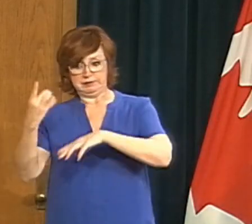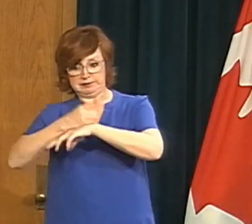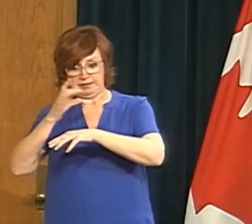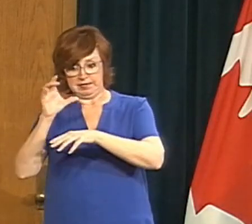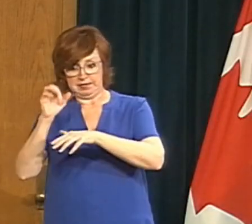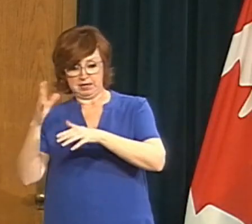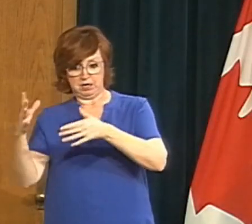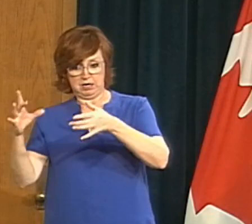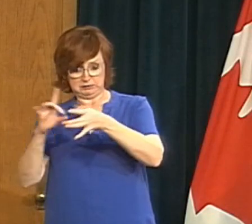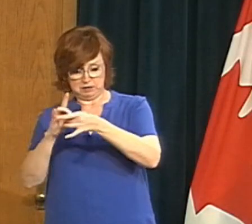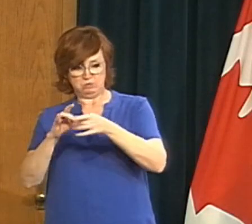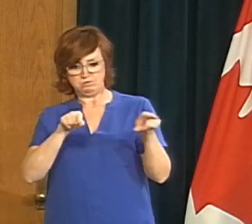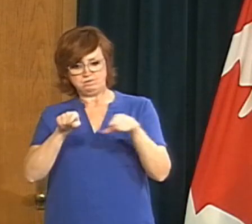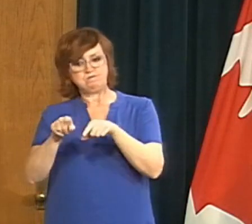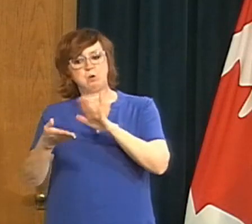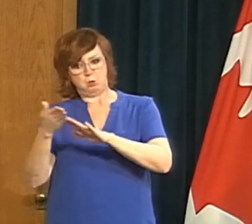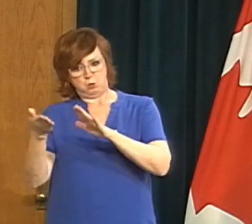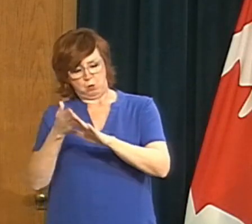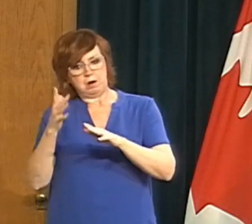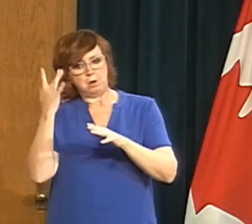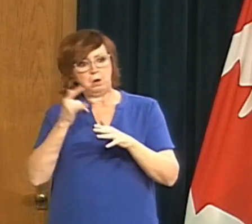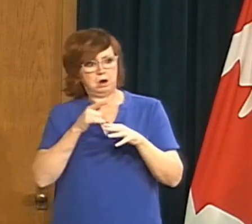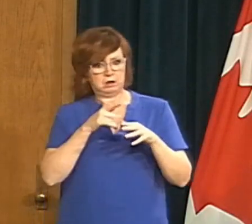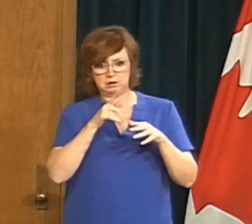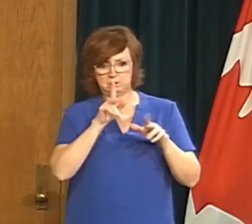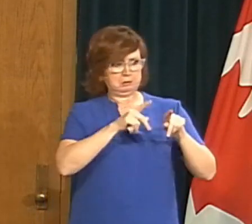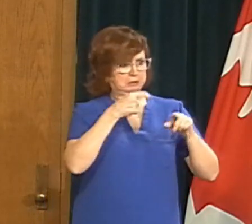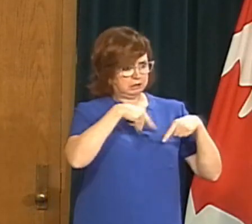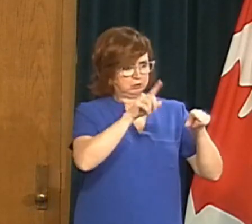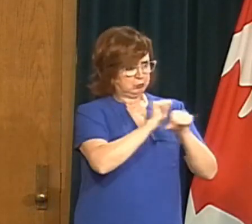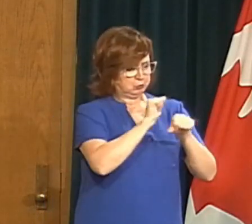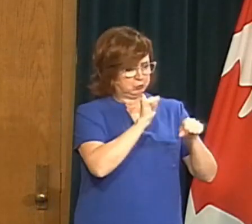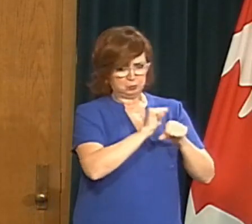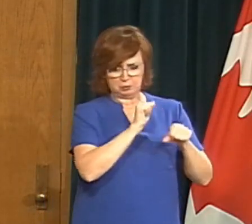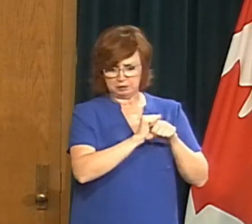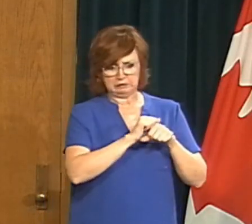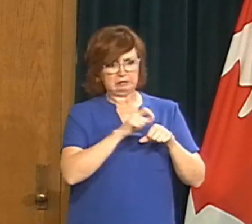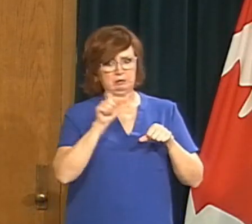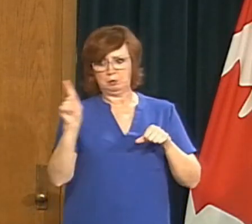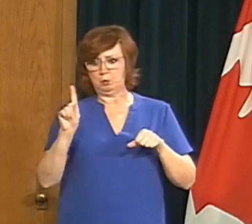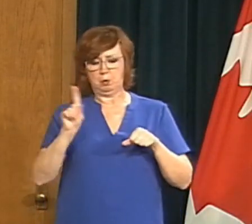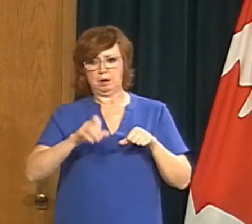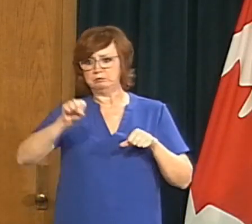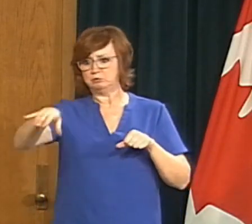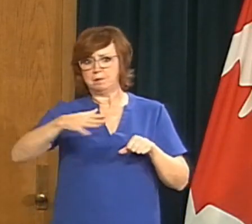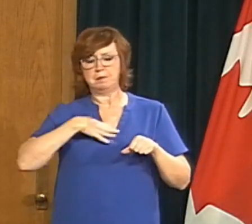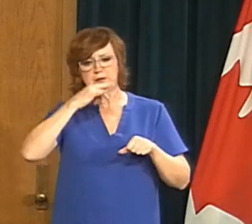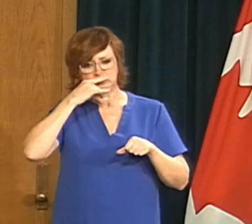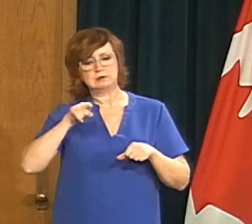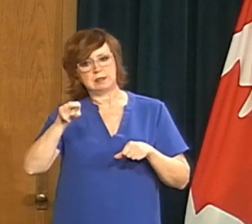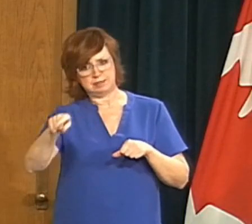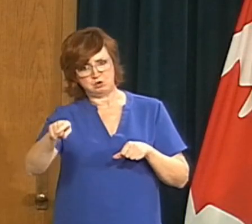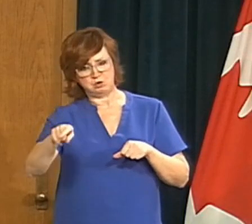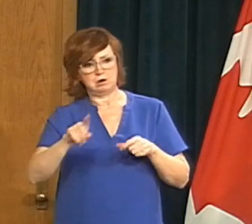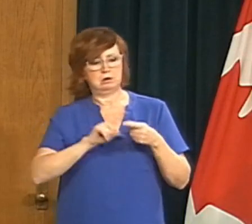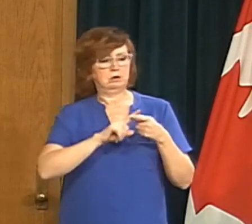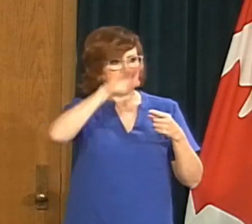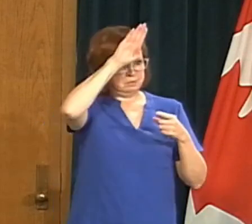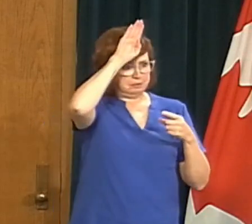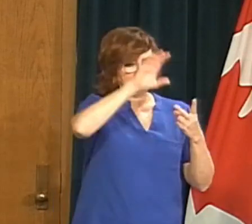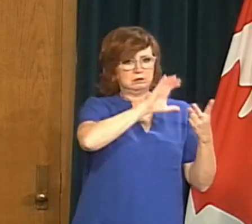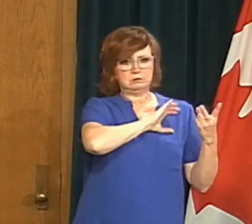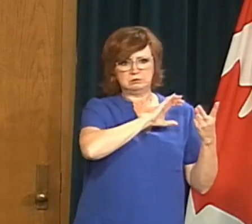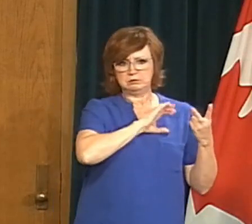number of others that are providing essential services during our response to this pandemic. For example, social workers, police,